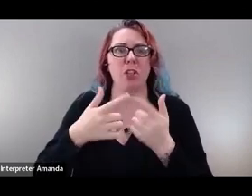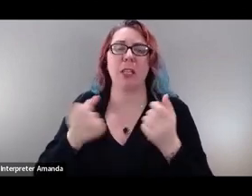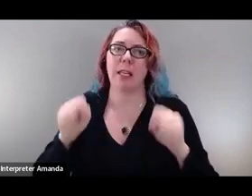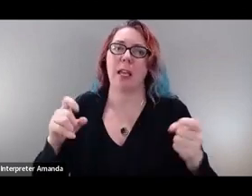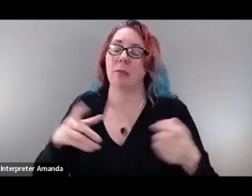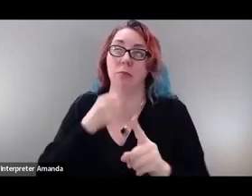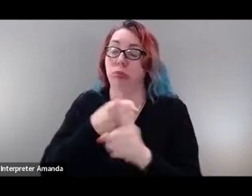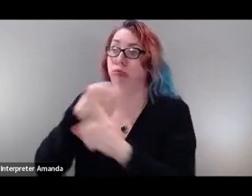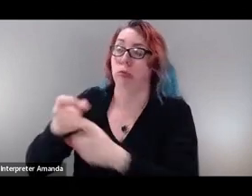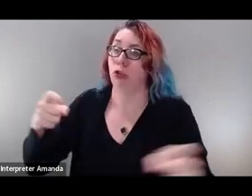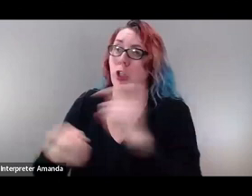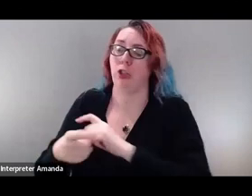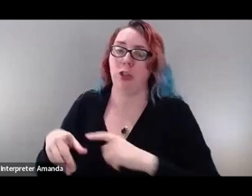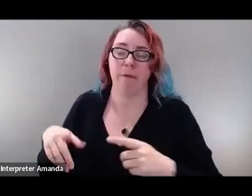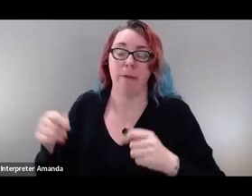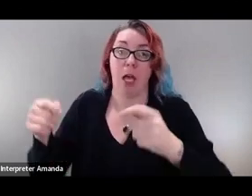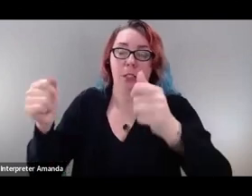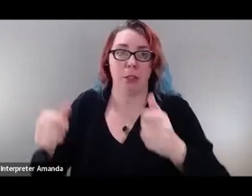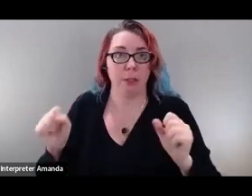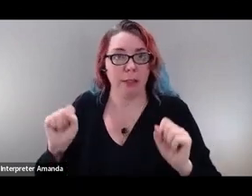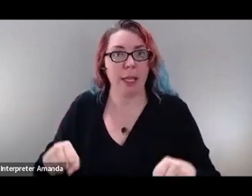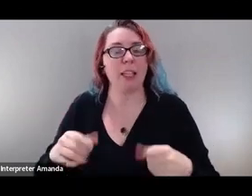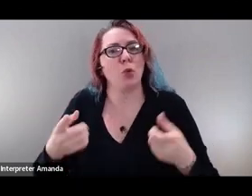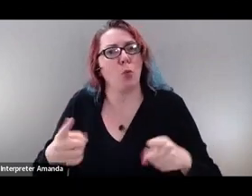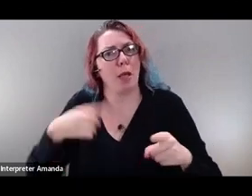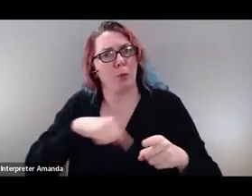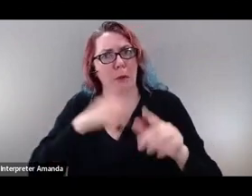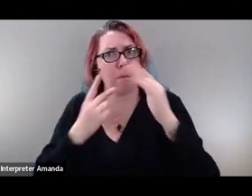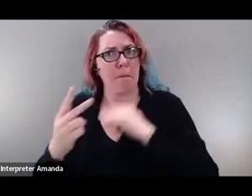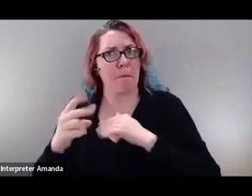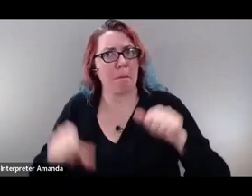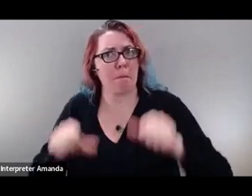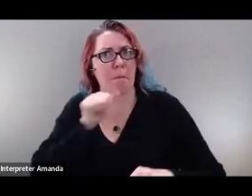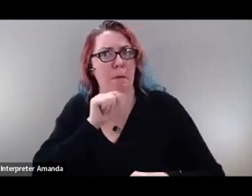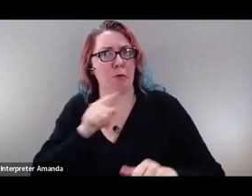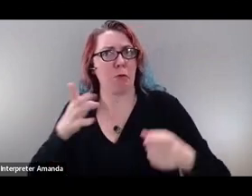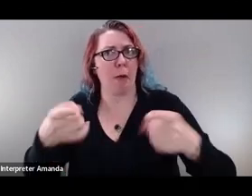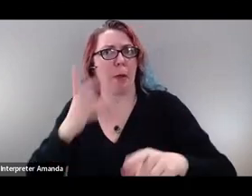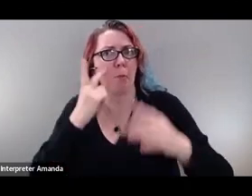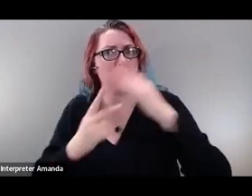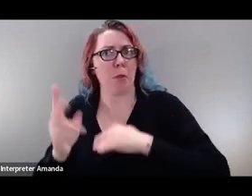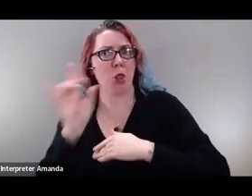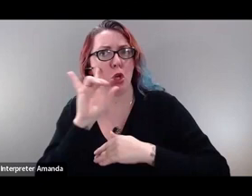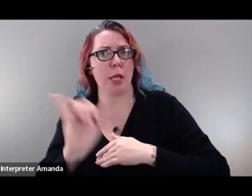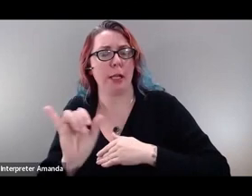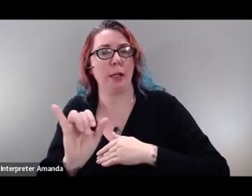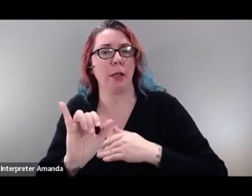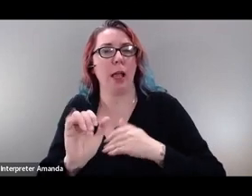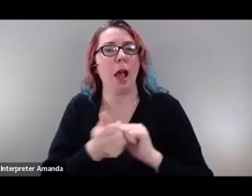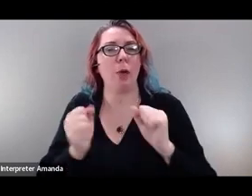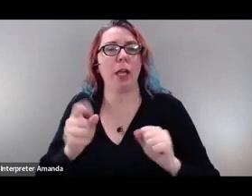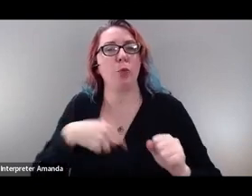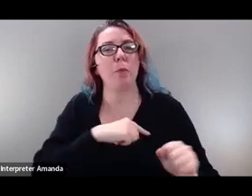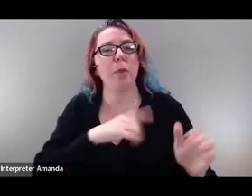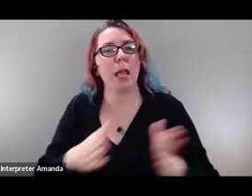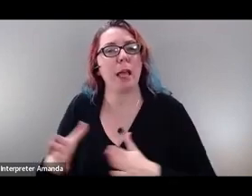to strategically plan in times of uncertainty. The co-learning groups looked at past initiatives, discussed different